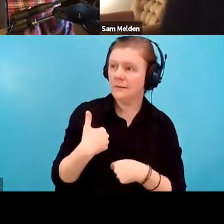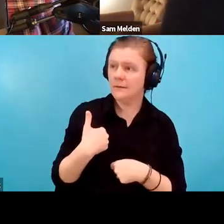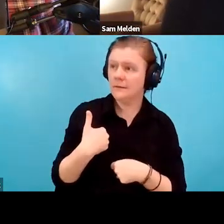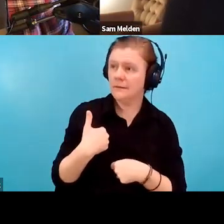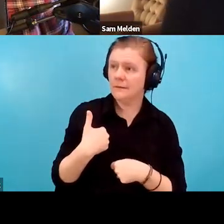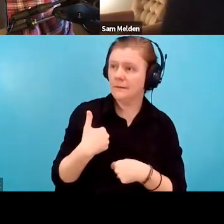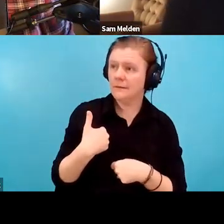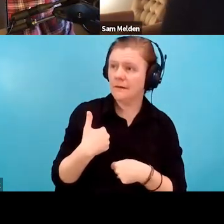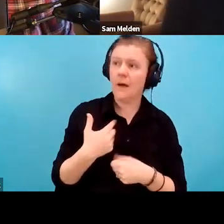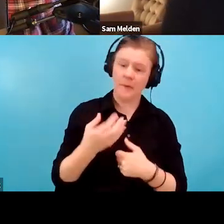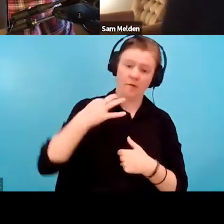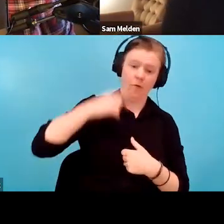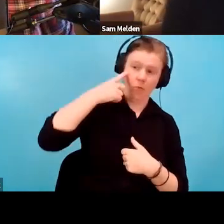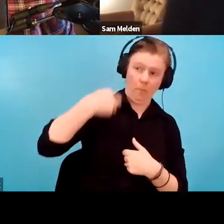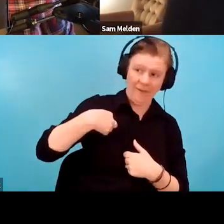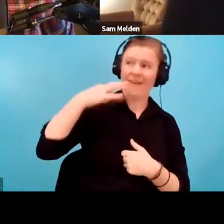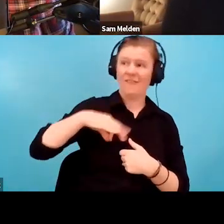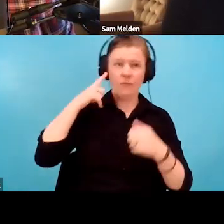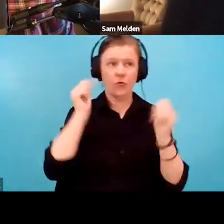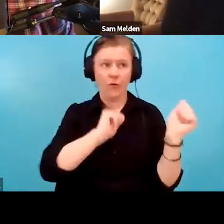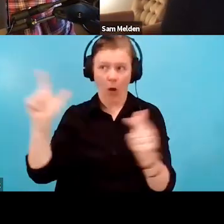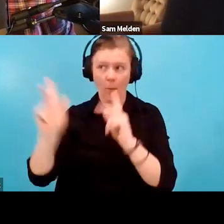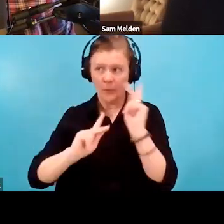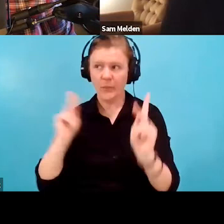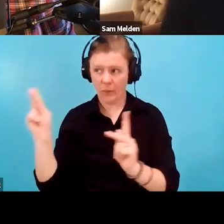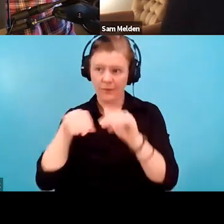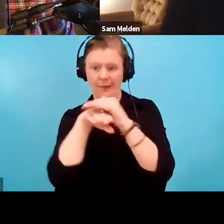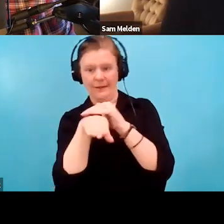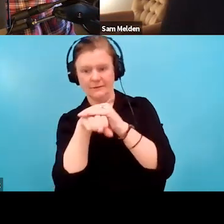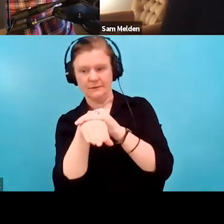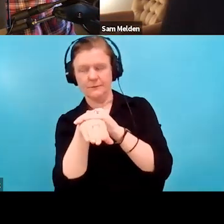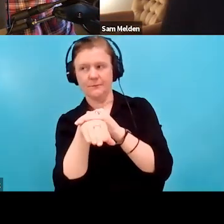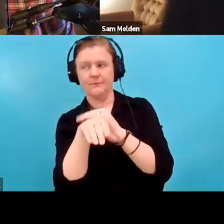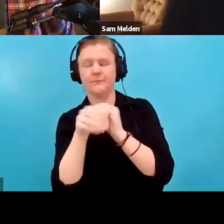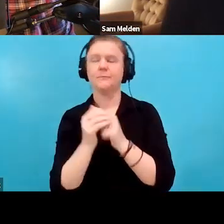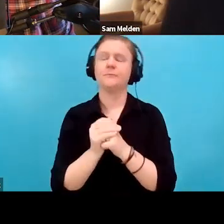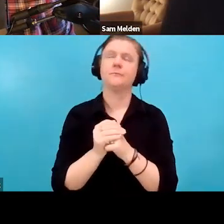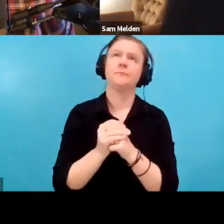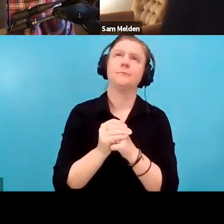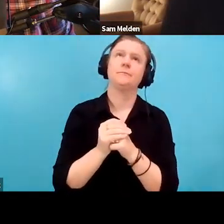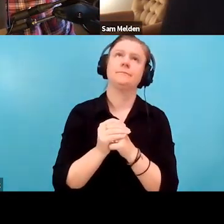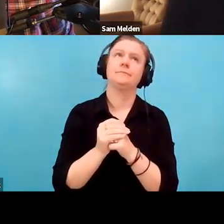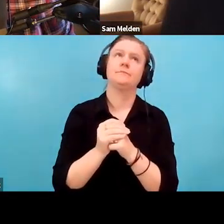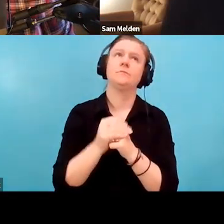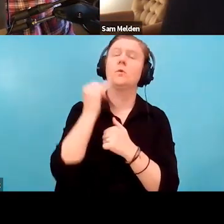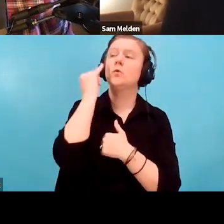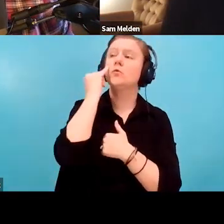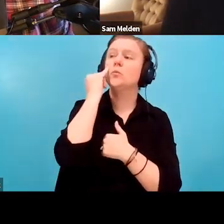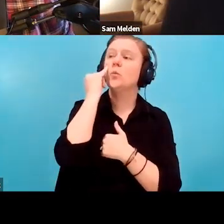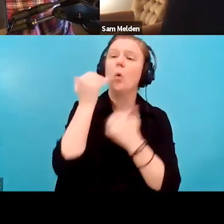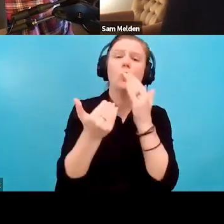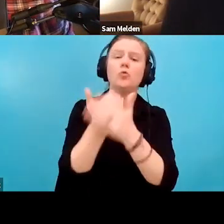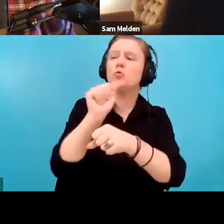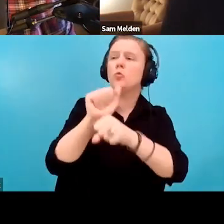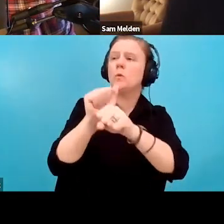not know about, right? And so if you're working with something, you know, like let's say you have a new employee coming into